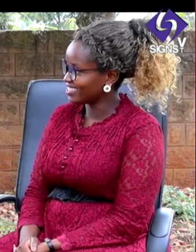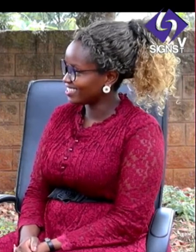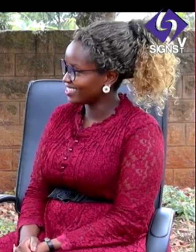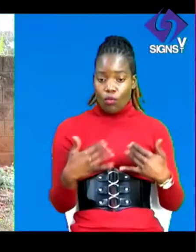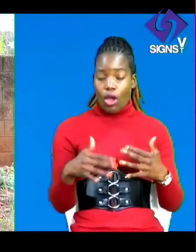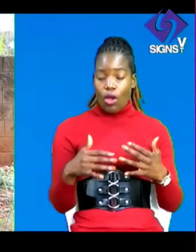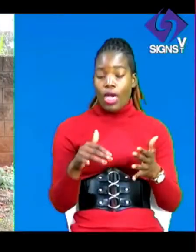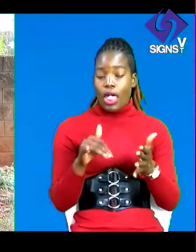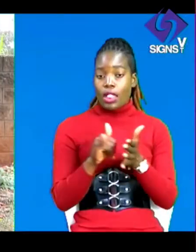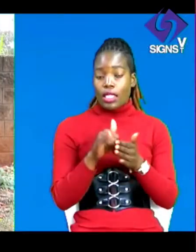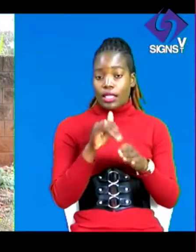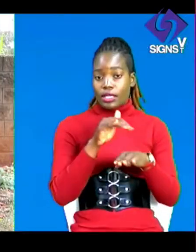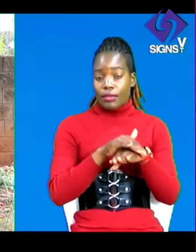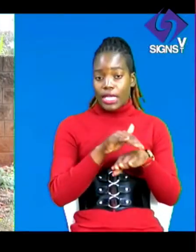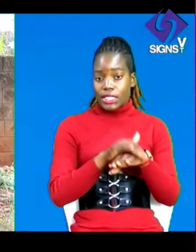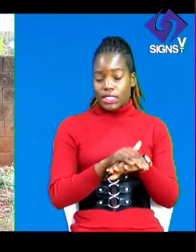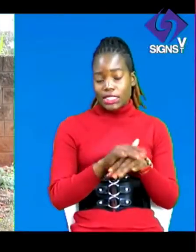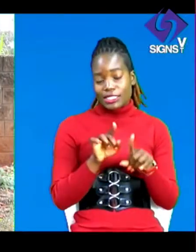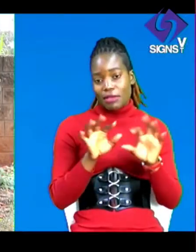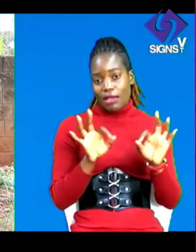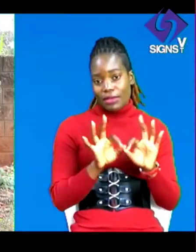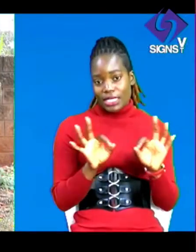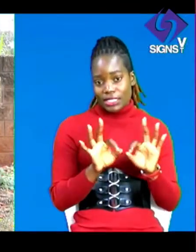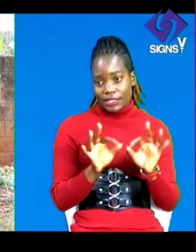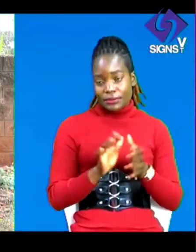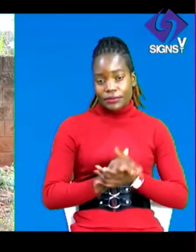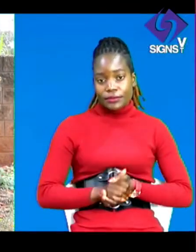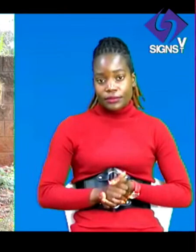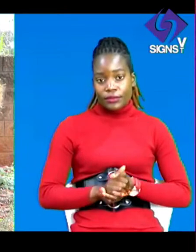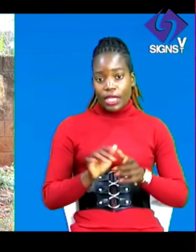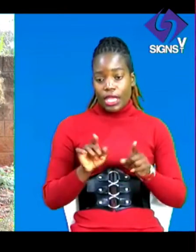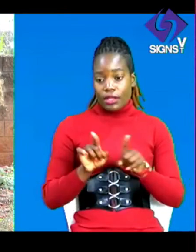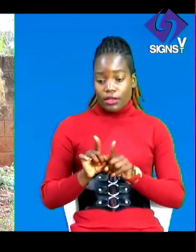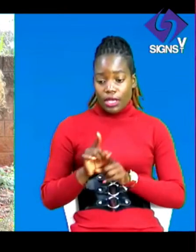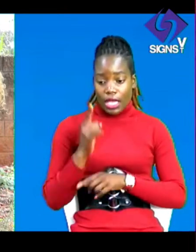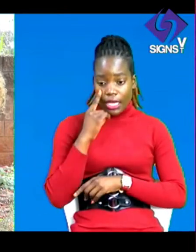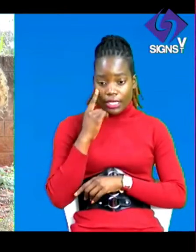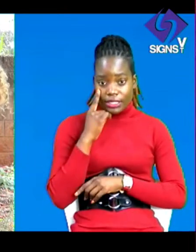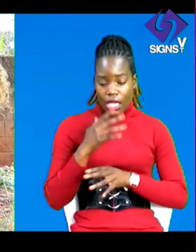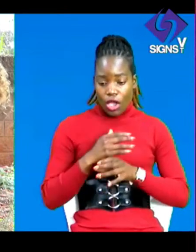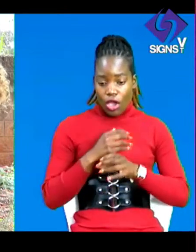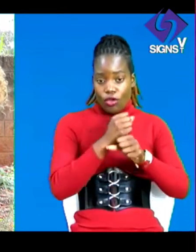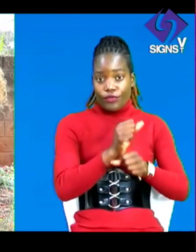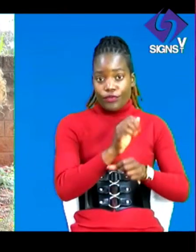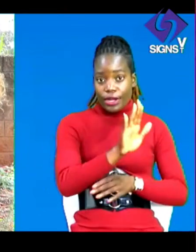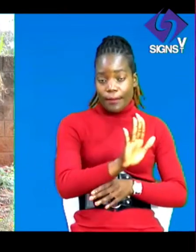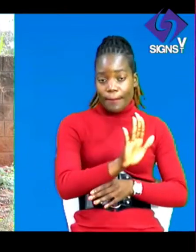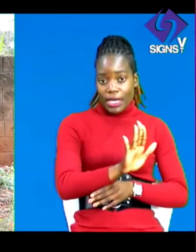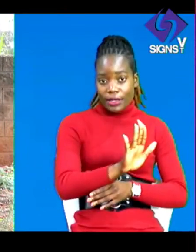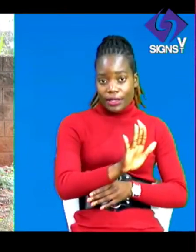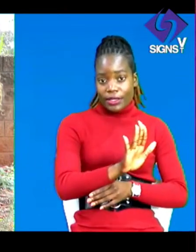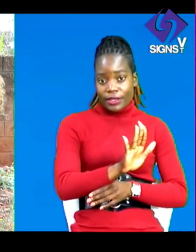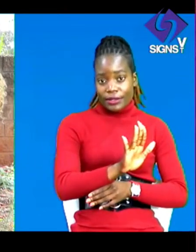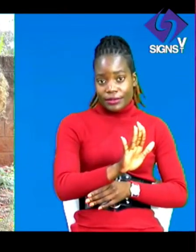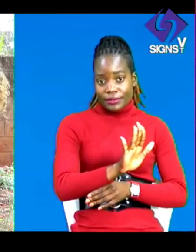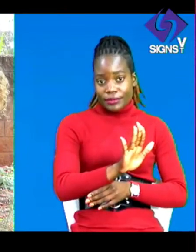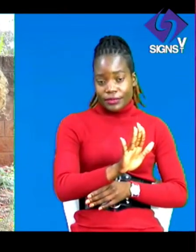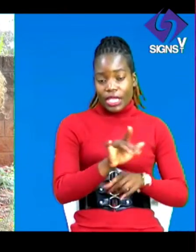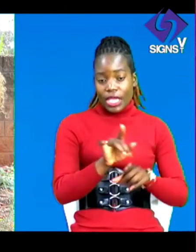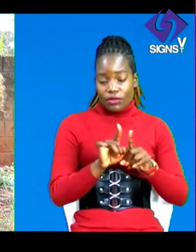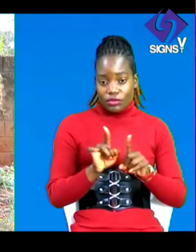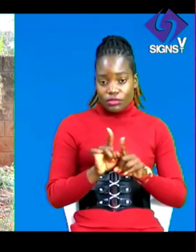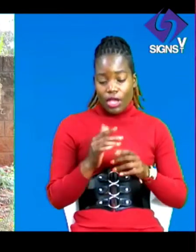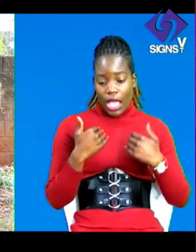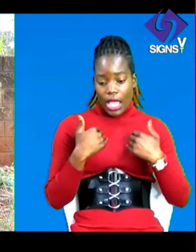is amazing. Yeah, and I can see you have the confidence, and I believe that you'll make it in